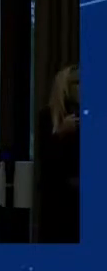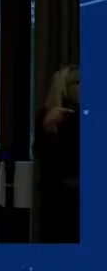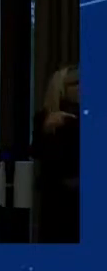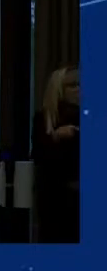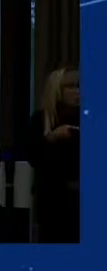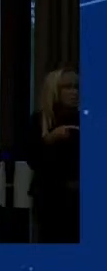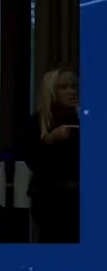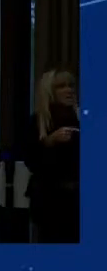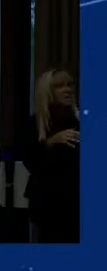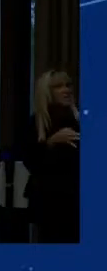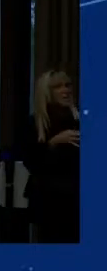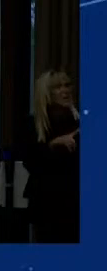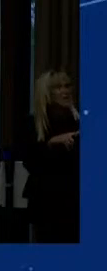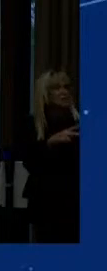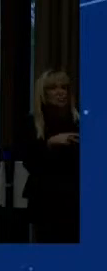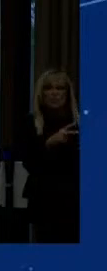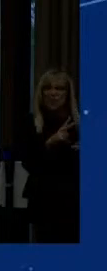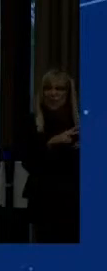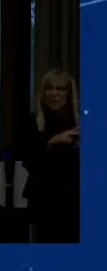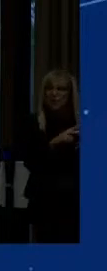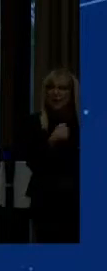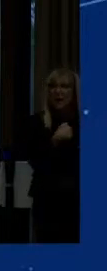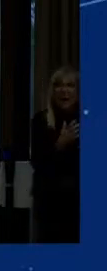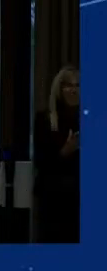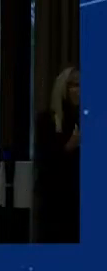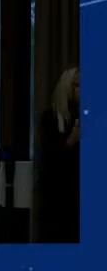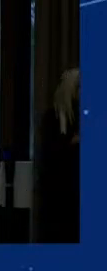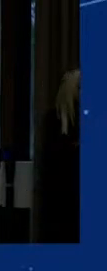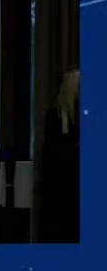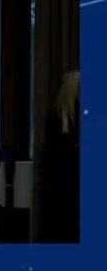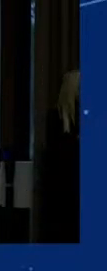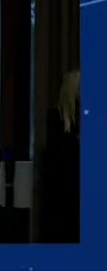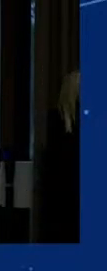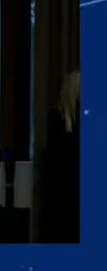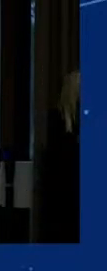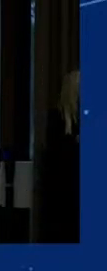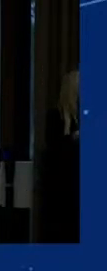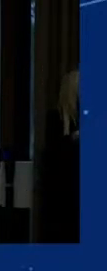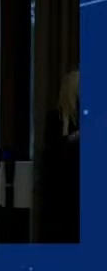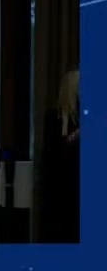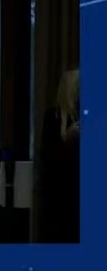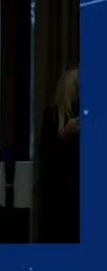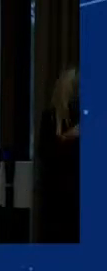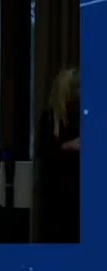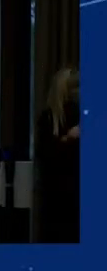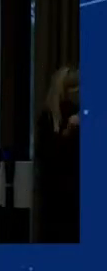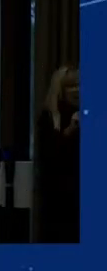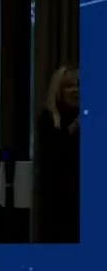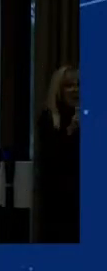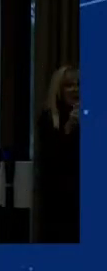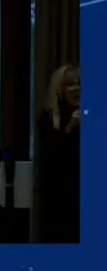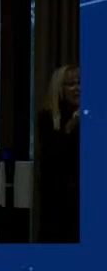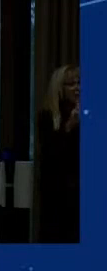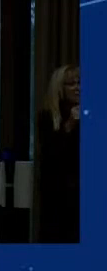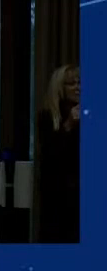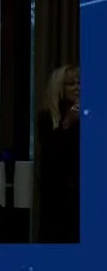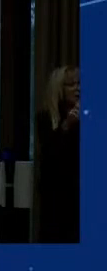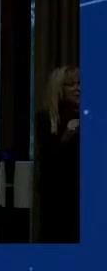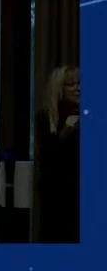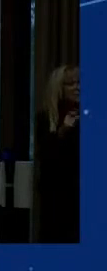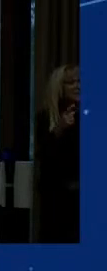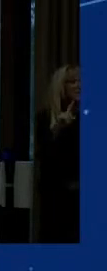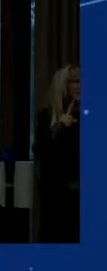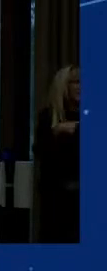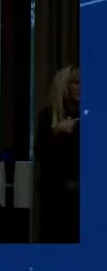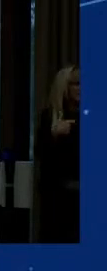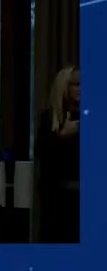a reading partner is I prompted it to write a paragraph to explain what happened to Aaron Rodgers during his first game as a New